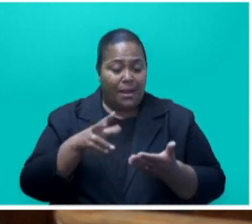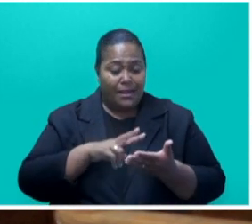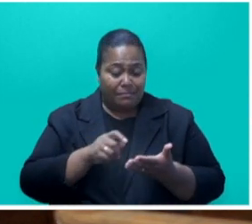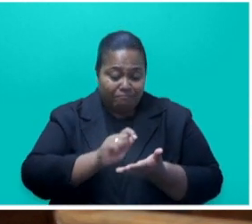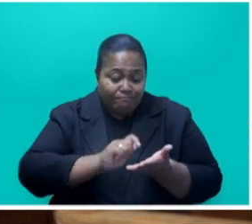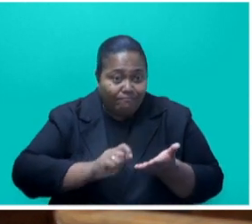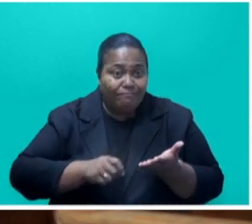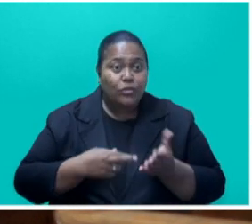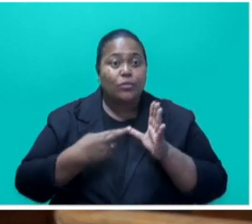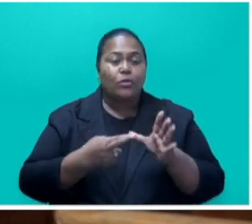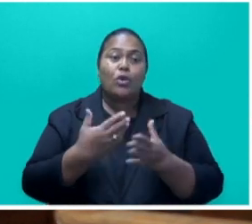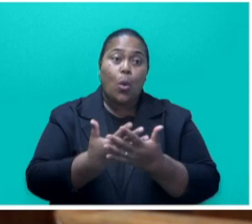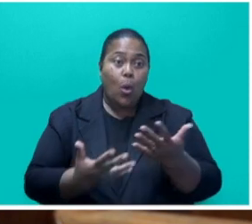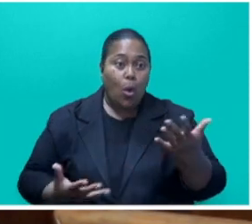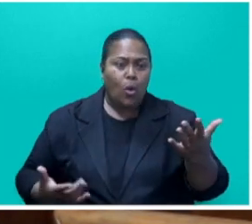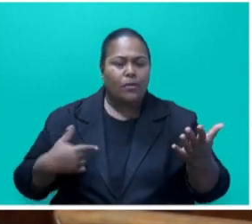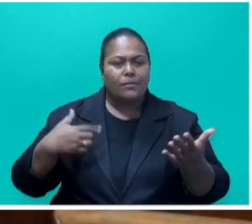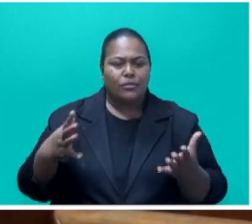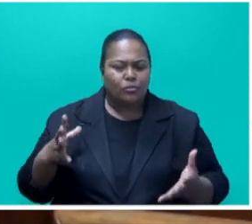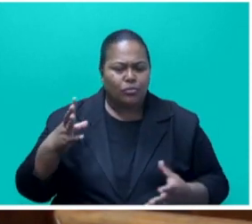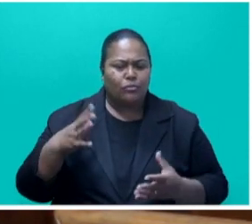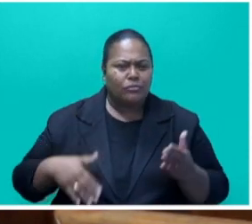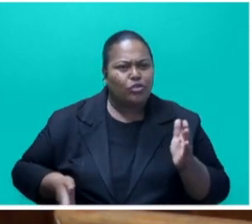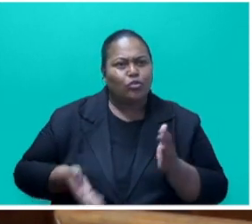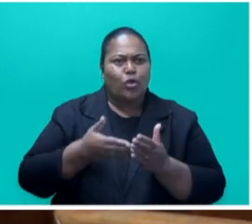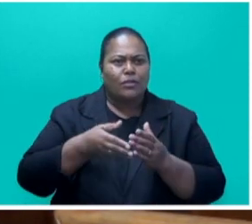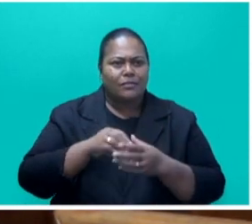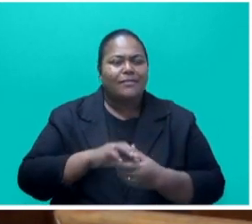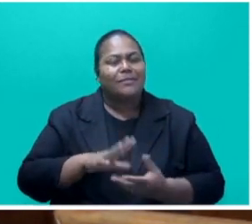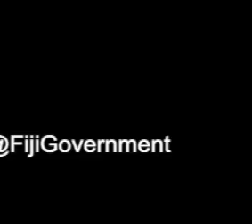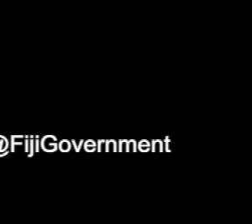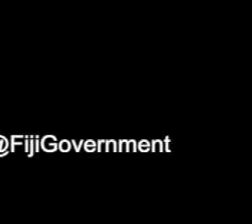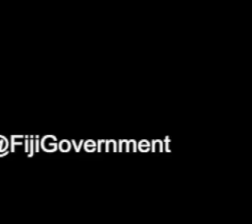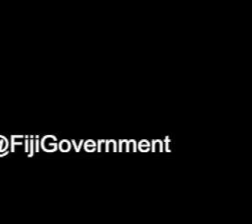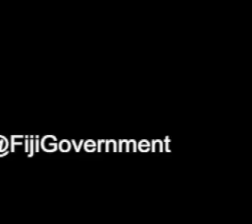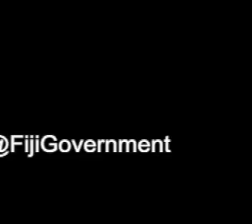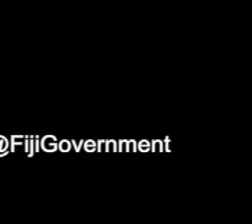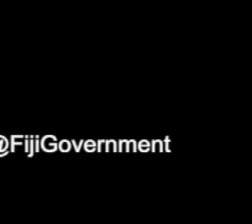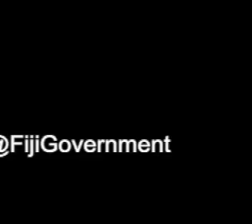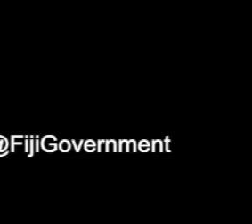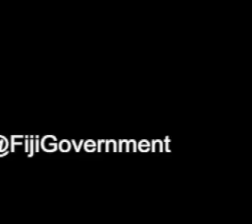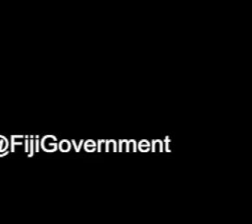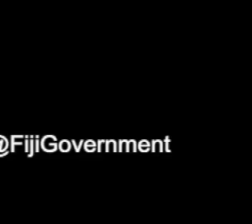and I've decided to keep it short in the interest of time as well. Nagasaka. Thank you.